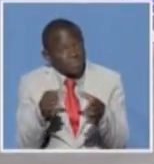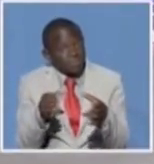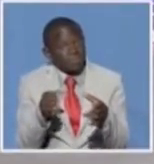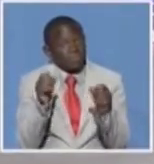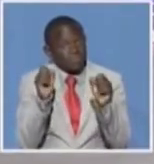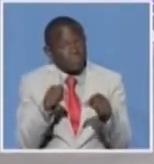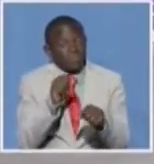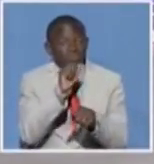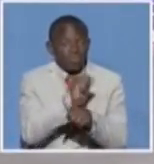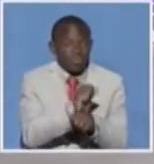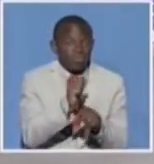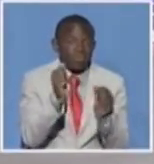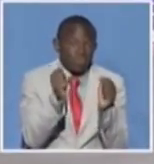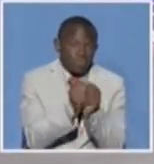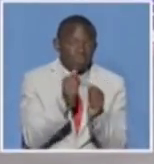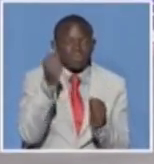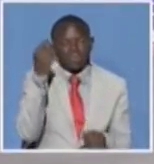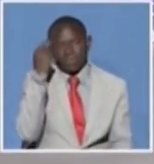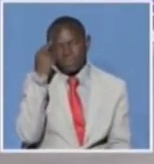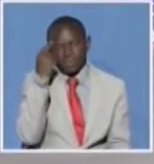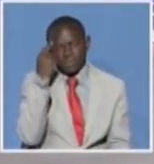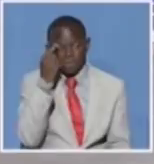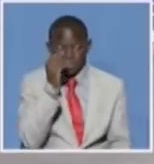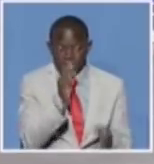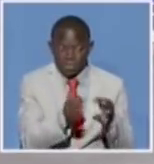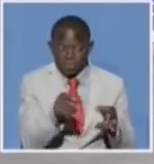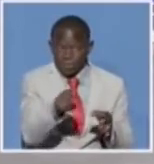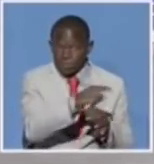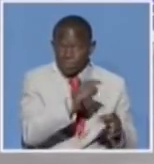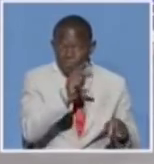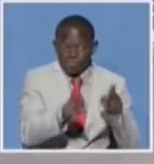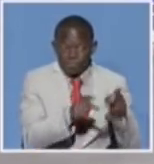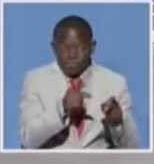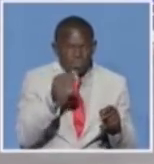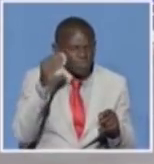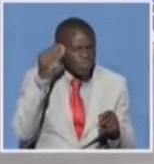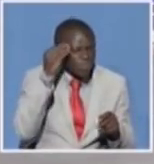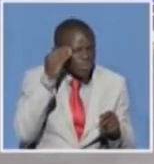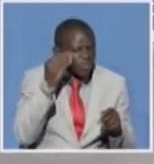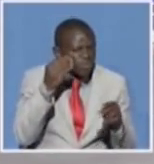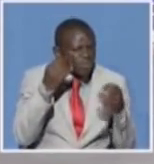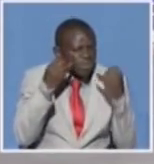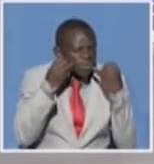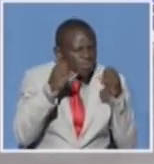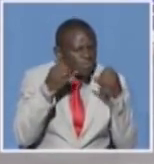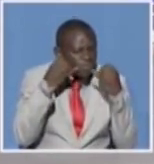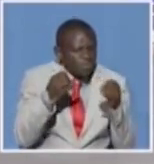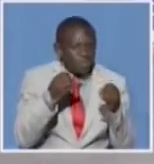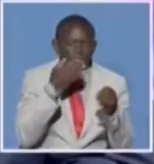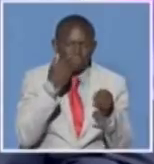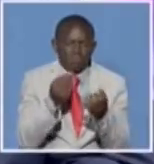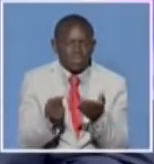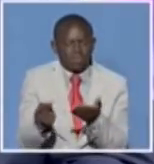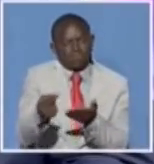where there is information which will lead to us arresting this situation.